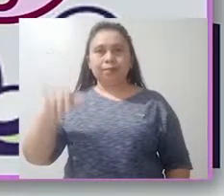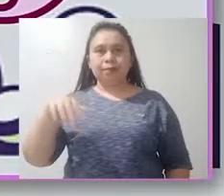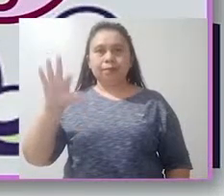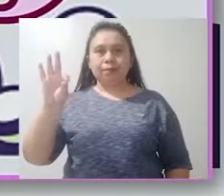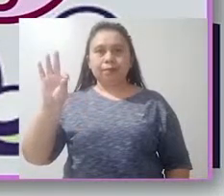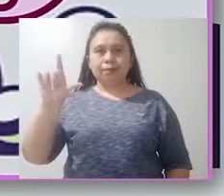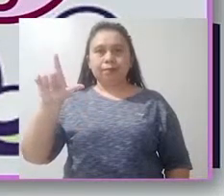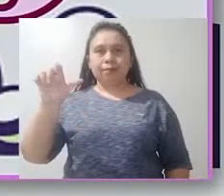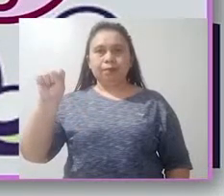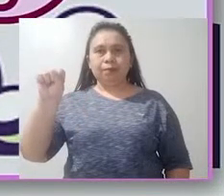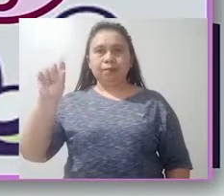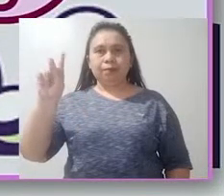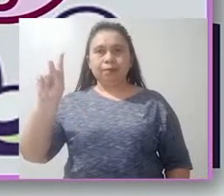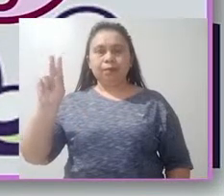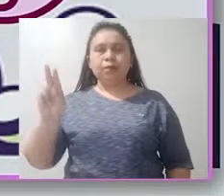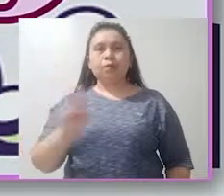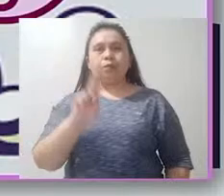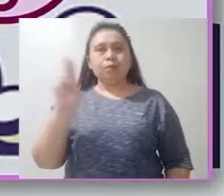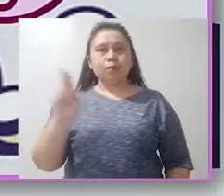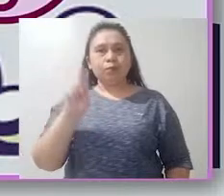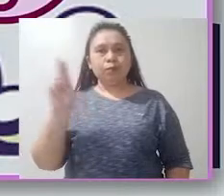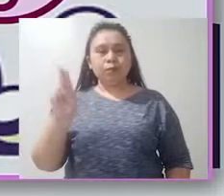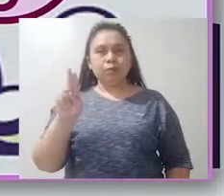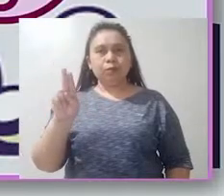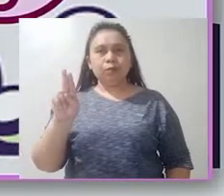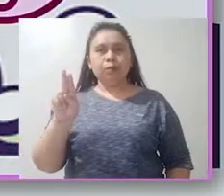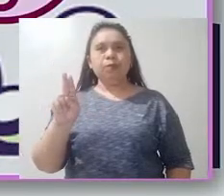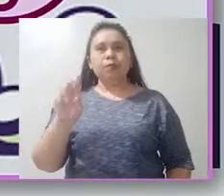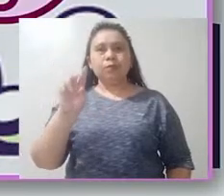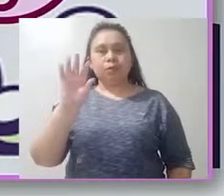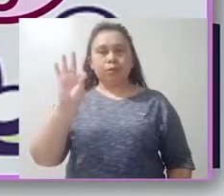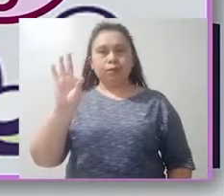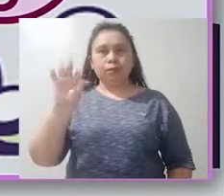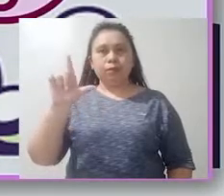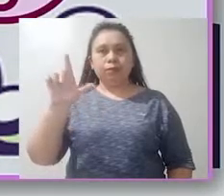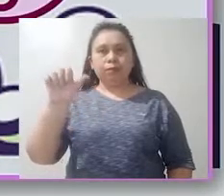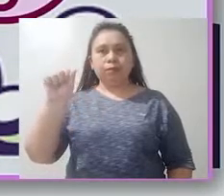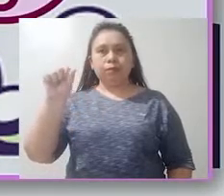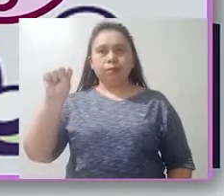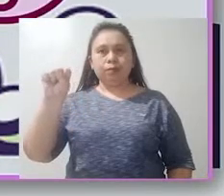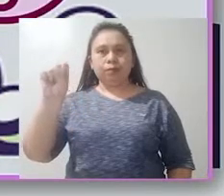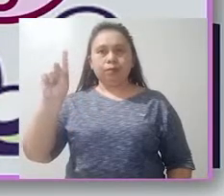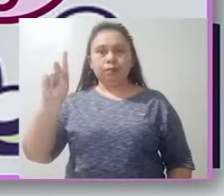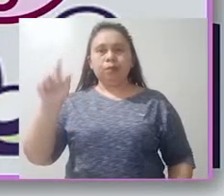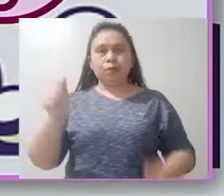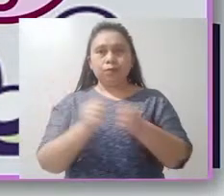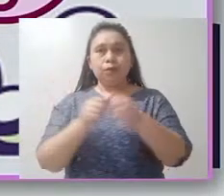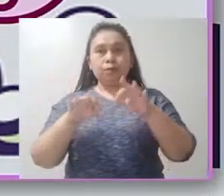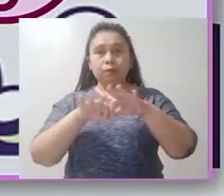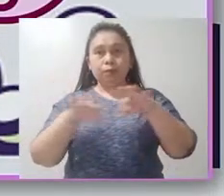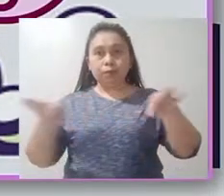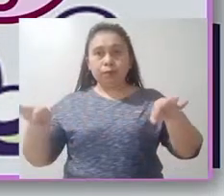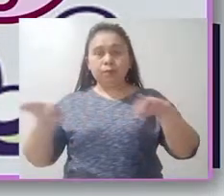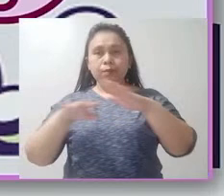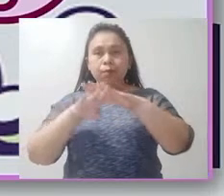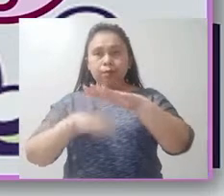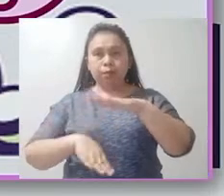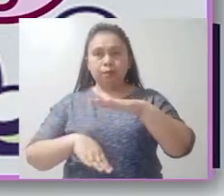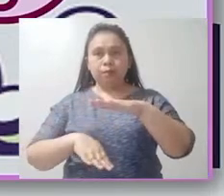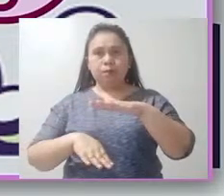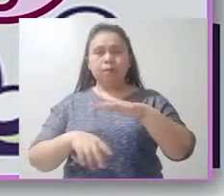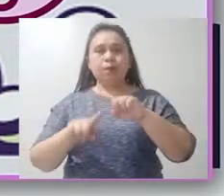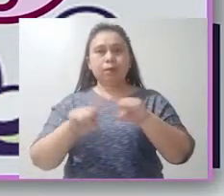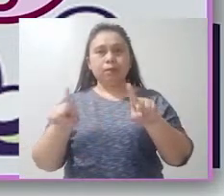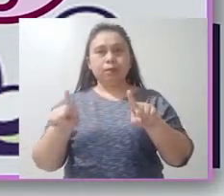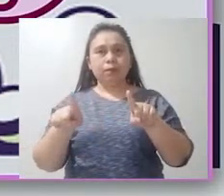flask. It is a widely used type of laboratory flask which features a flat bottom, unlike the